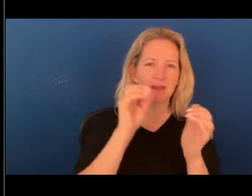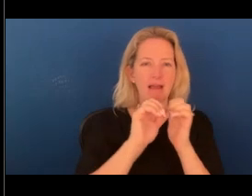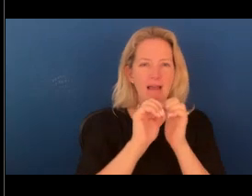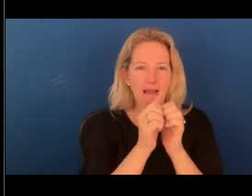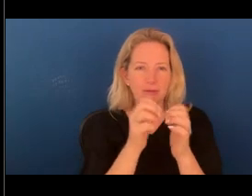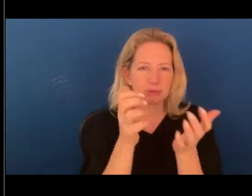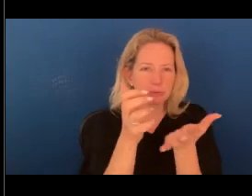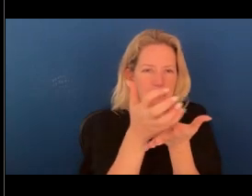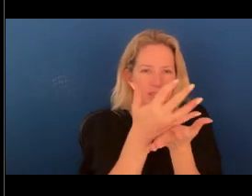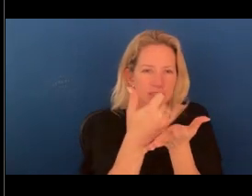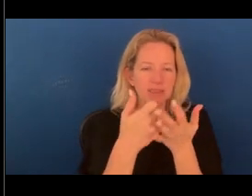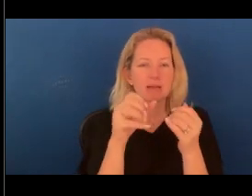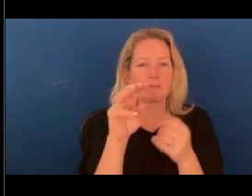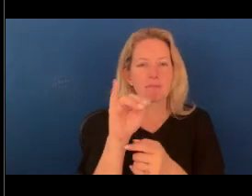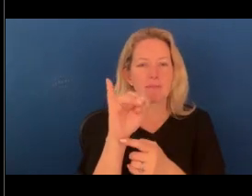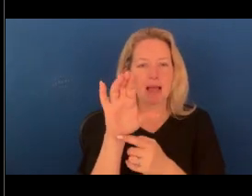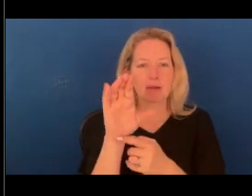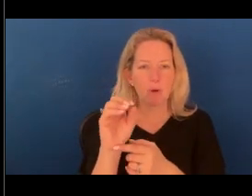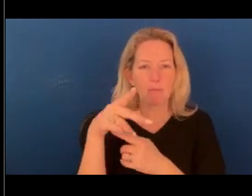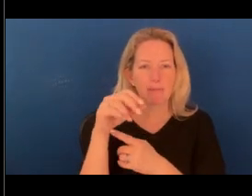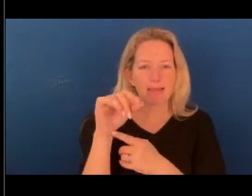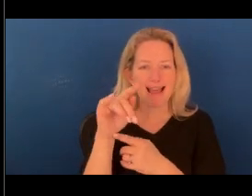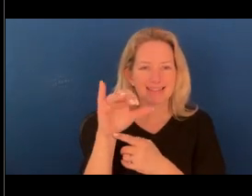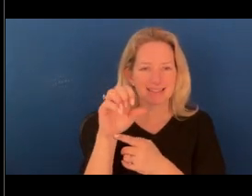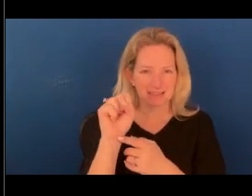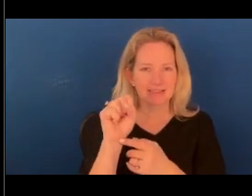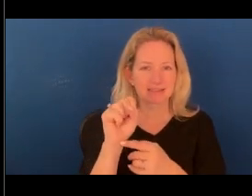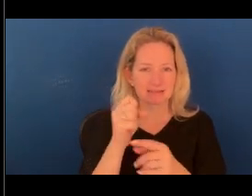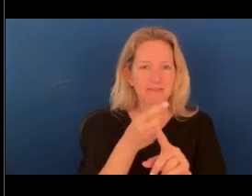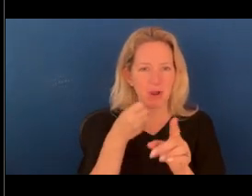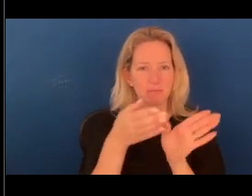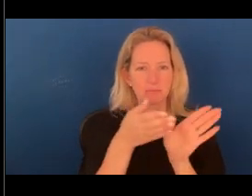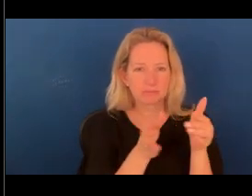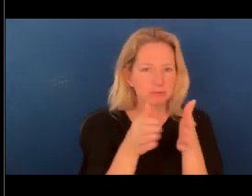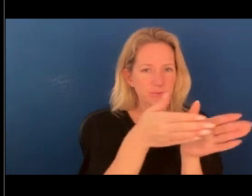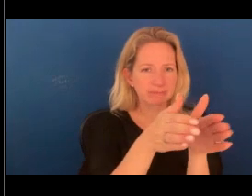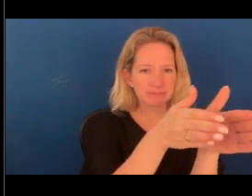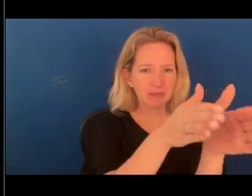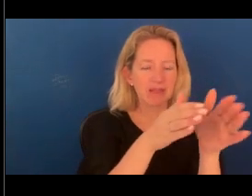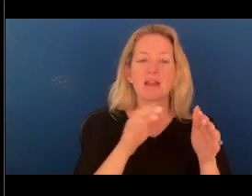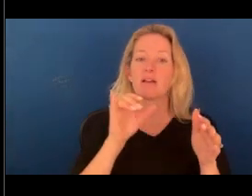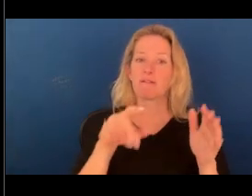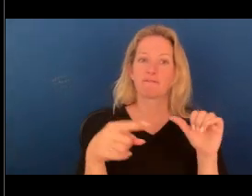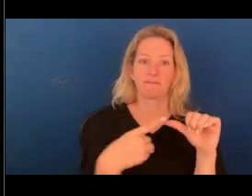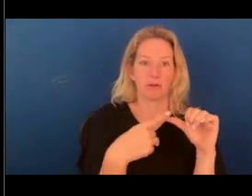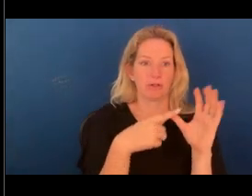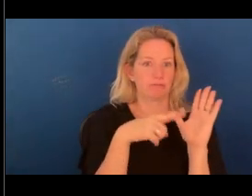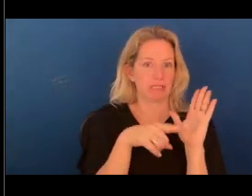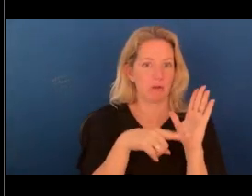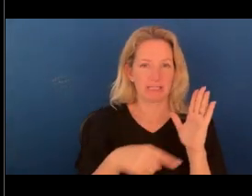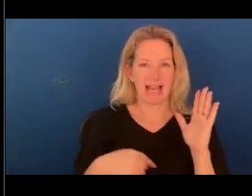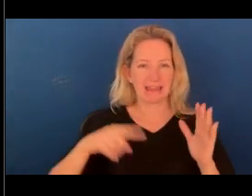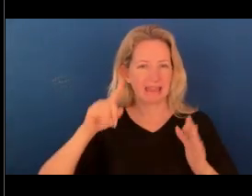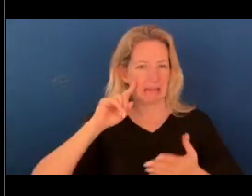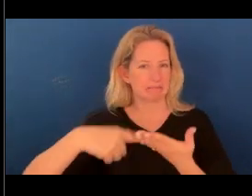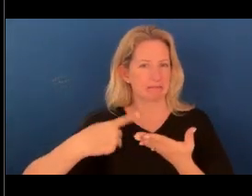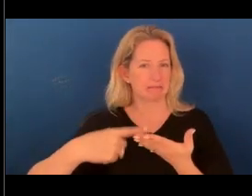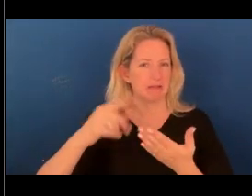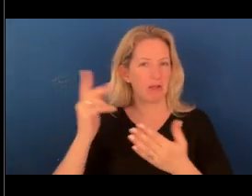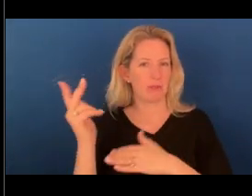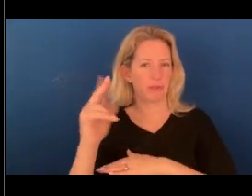microplastics in effluent streams. And just the very first preliminary results, I think you'll hear about that on day 3,